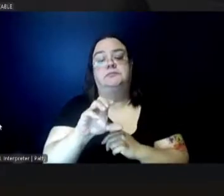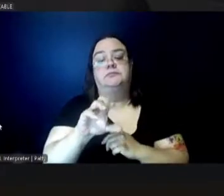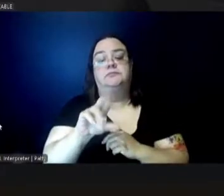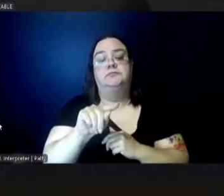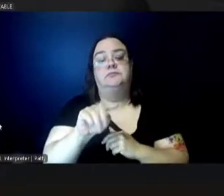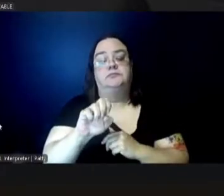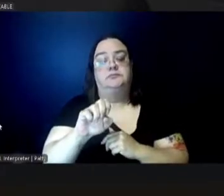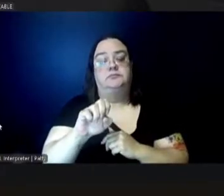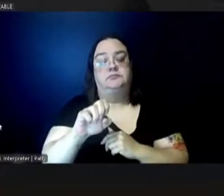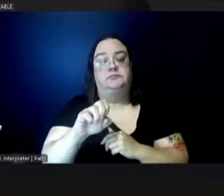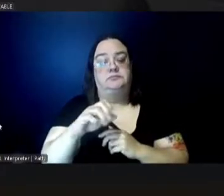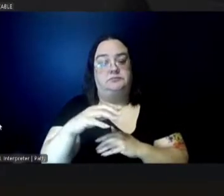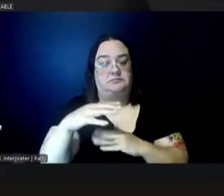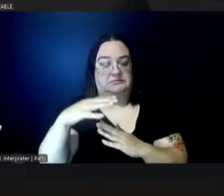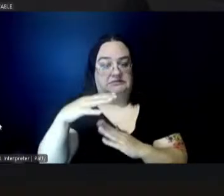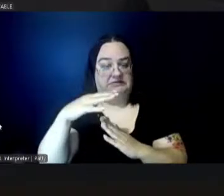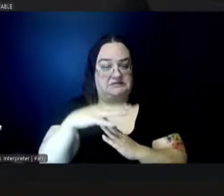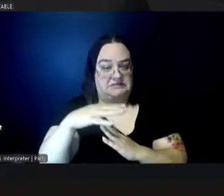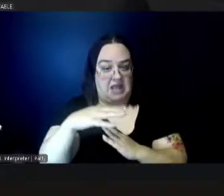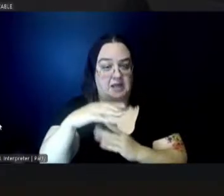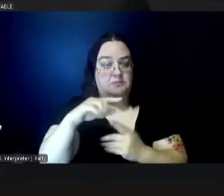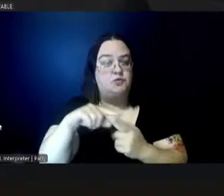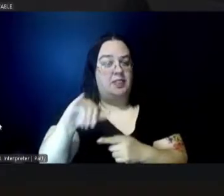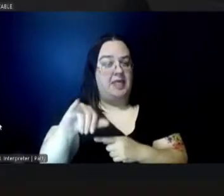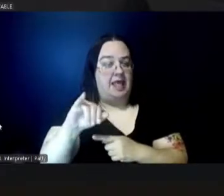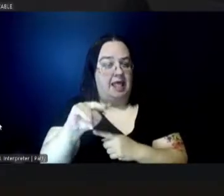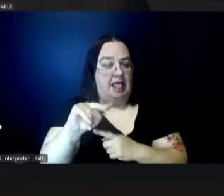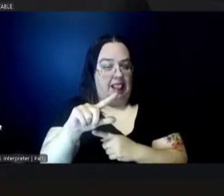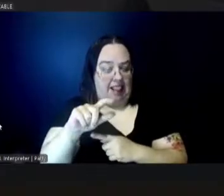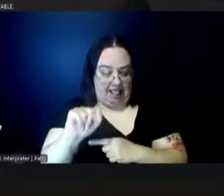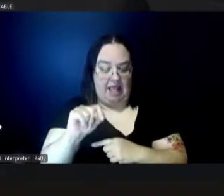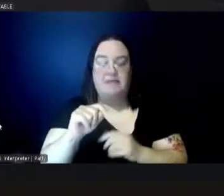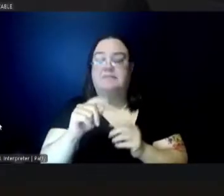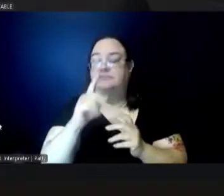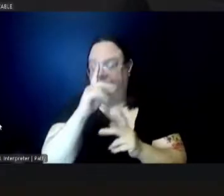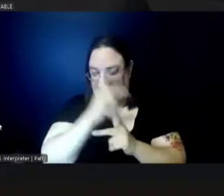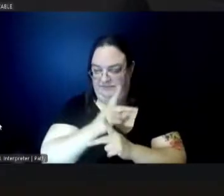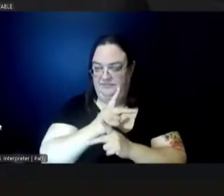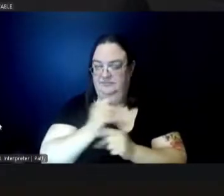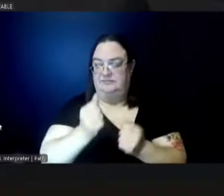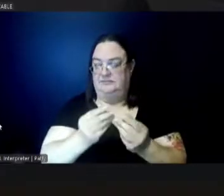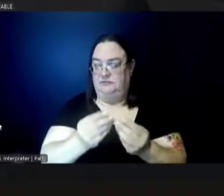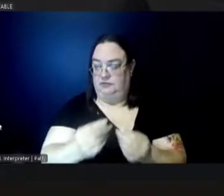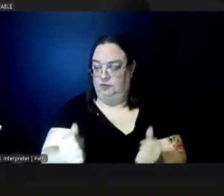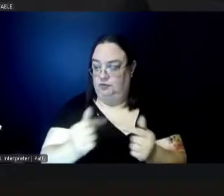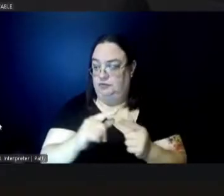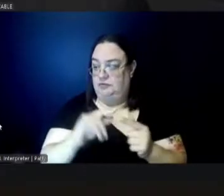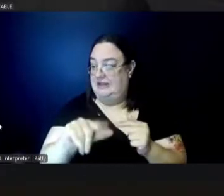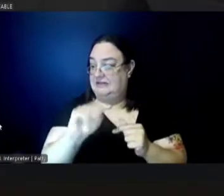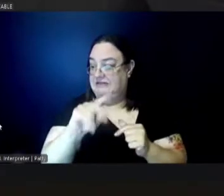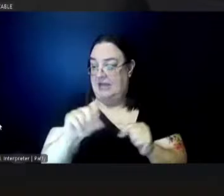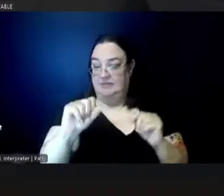tops to the inlets. We've come up with a solution to lower those tops,